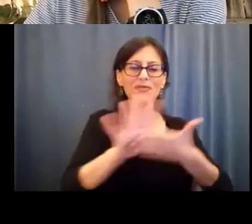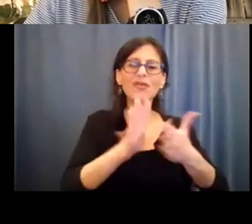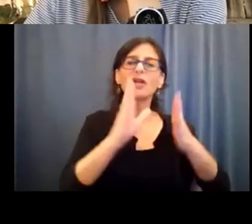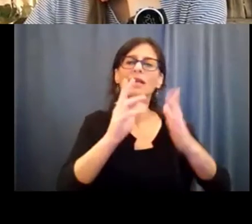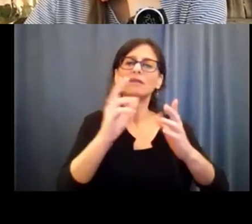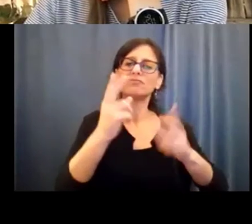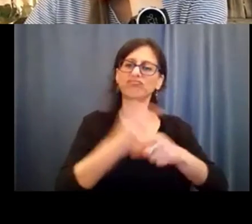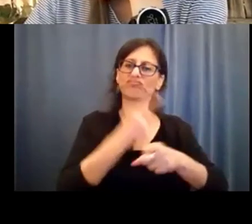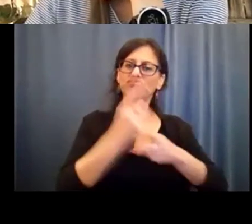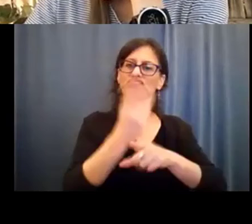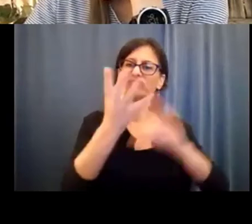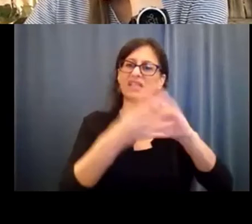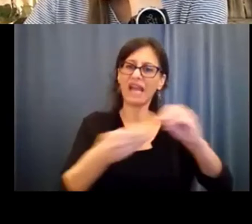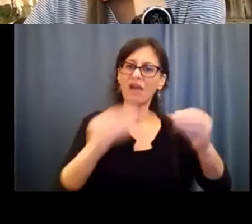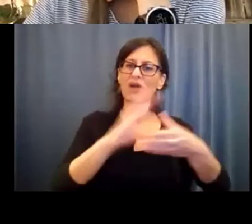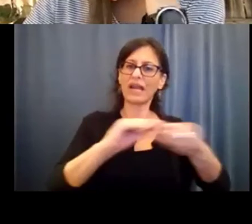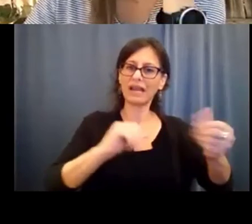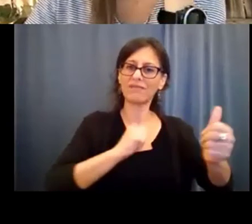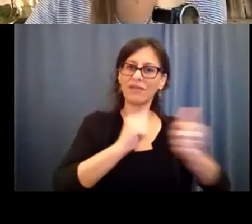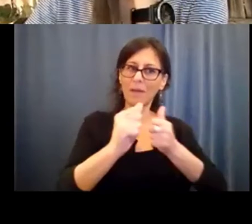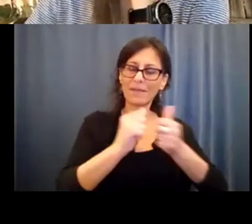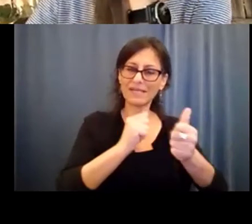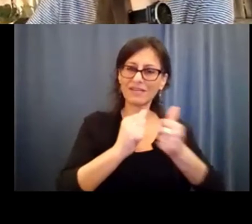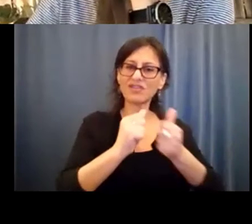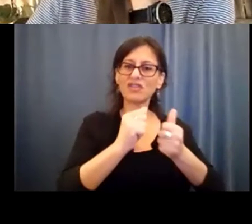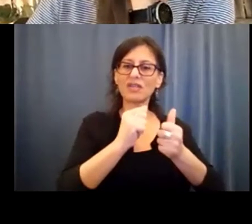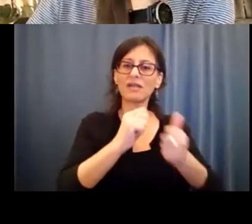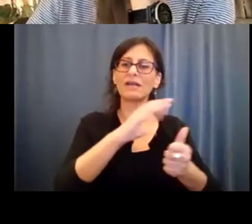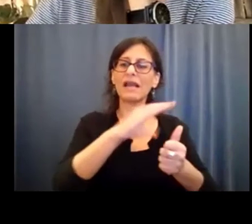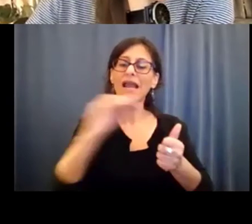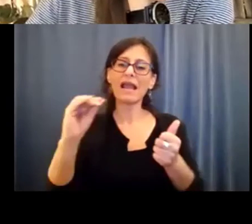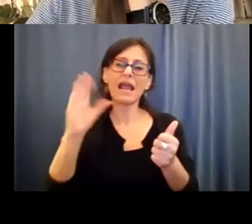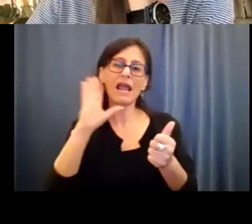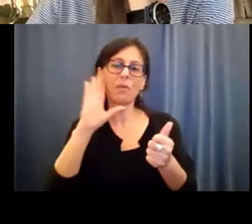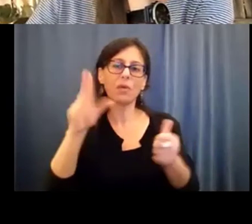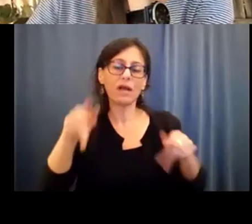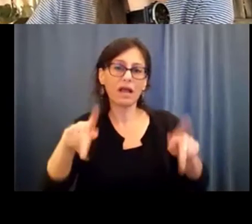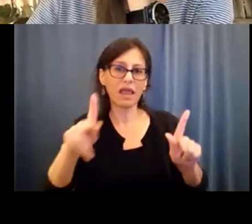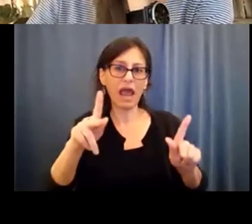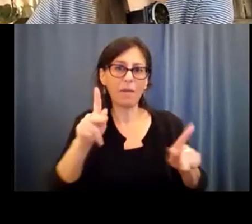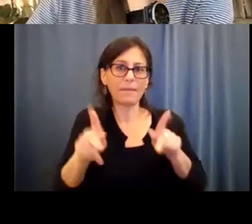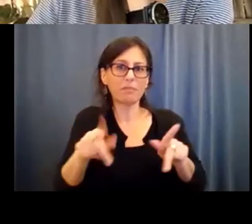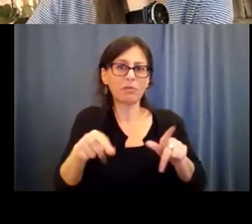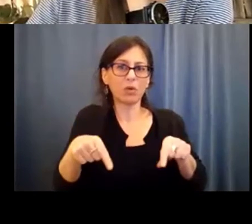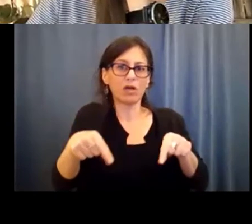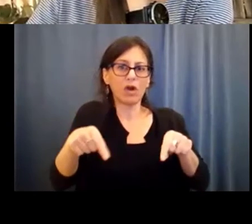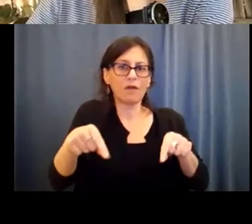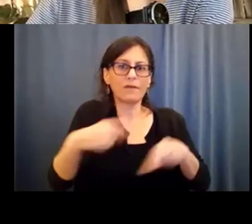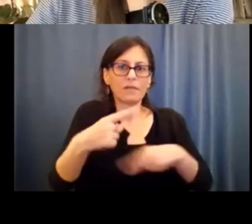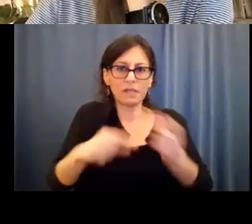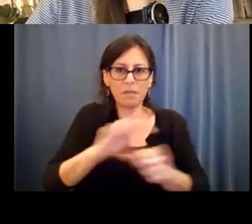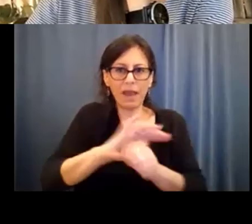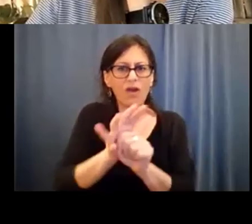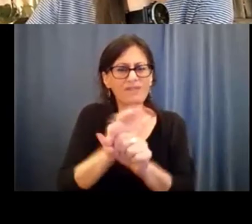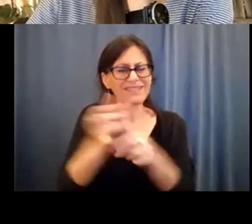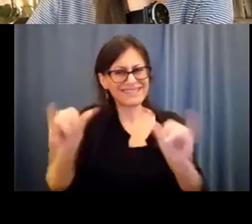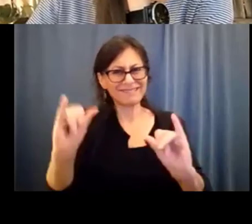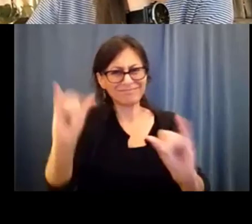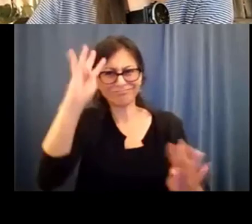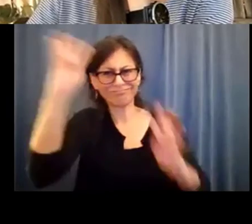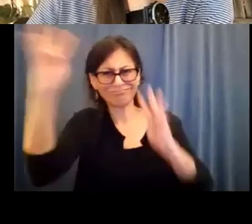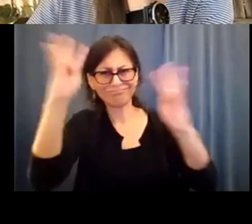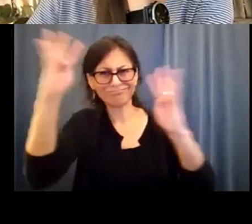and our normal narrative competition, and it will allow for people that were nervous about COVID to still